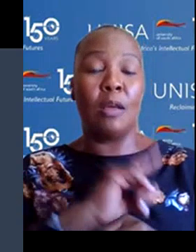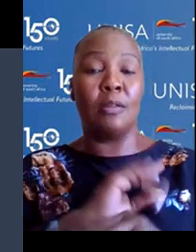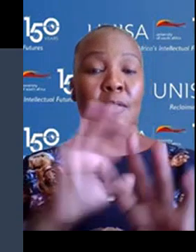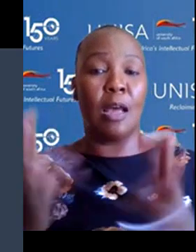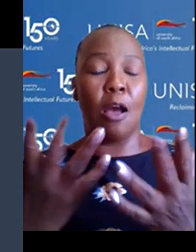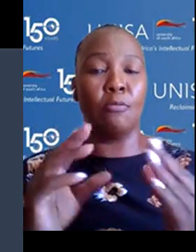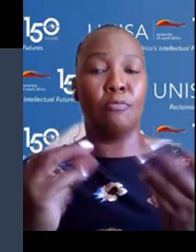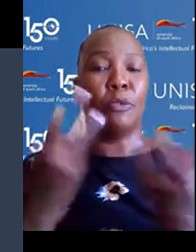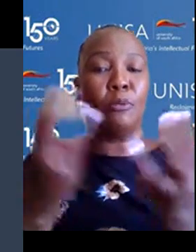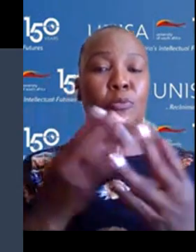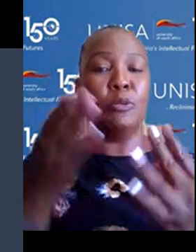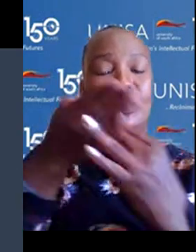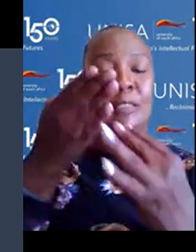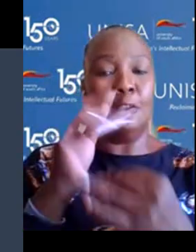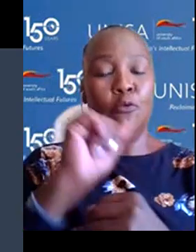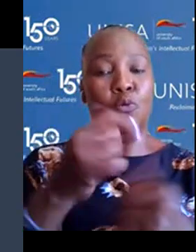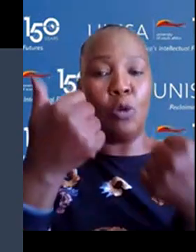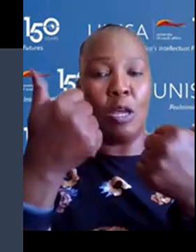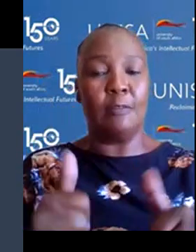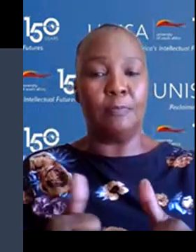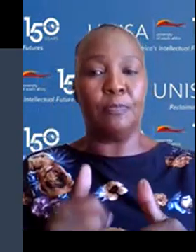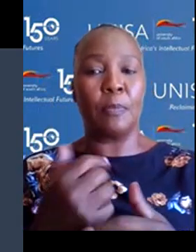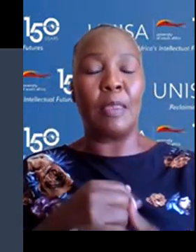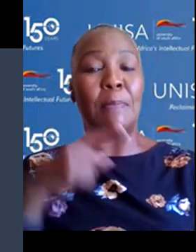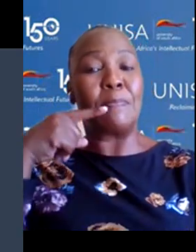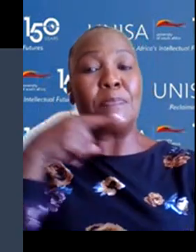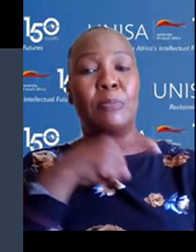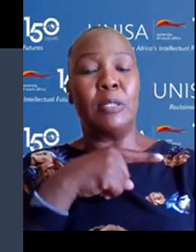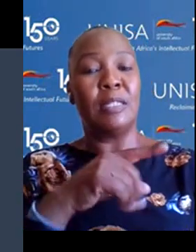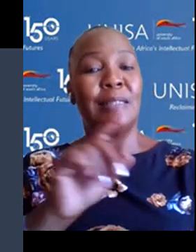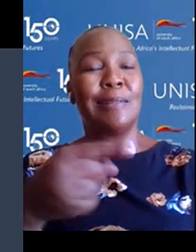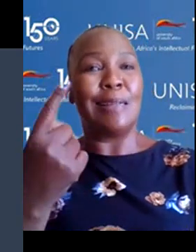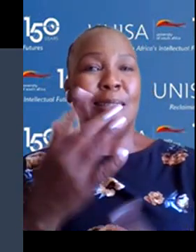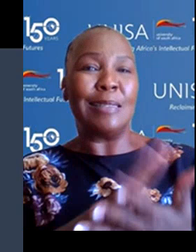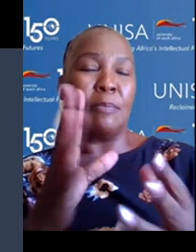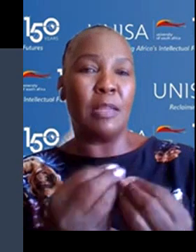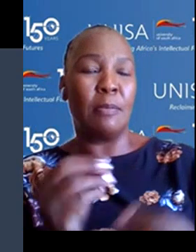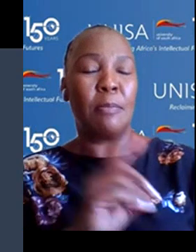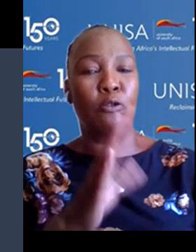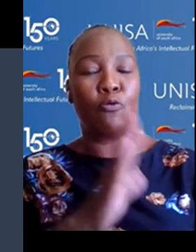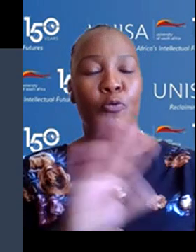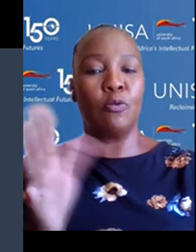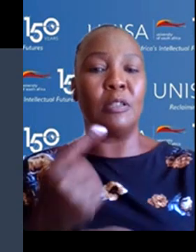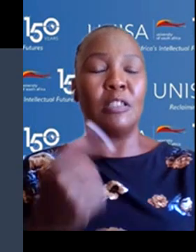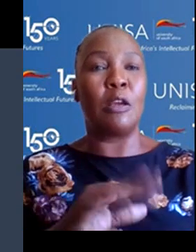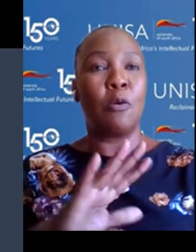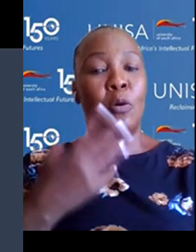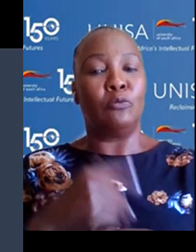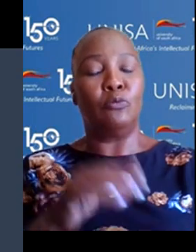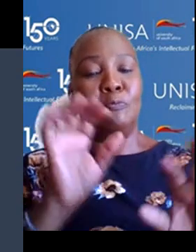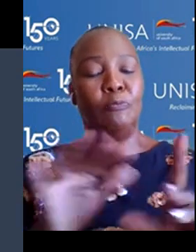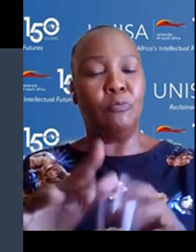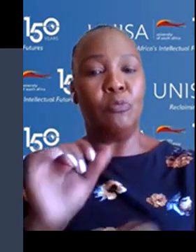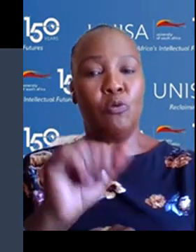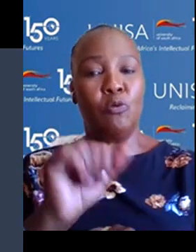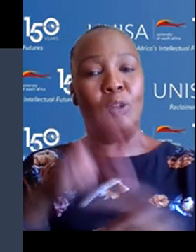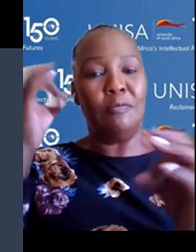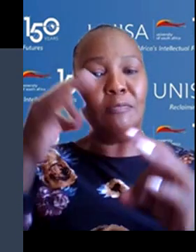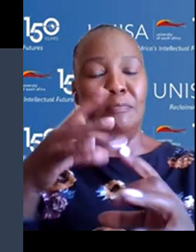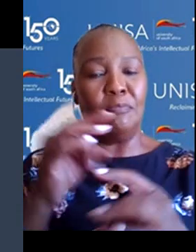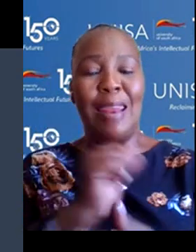people get into your accounts, guys. They pretend to be something they're not, and then they want you to type in your password. You never type